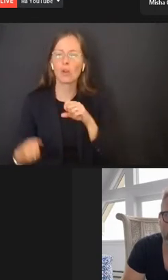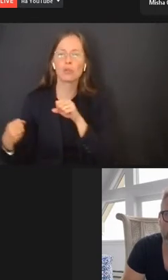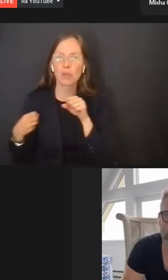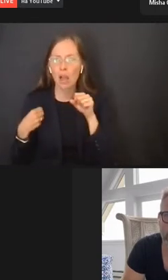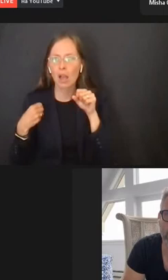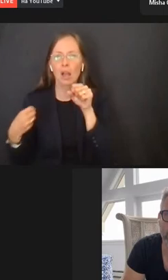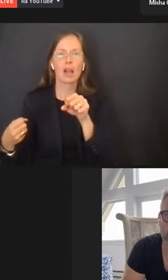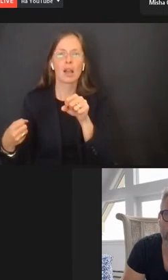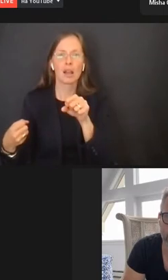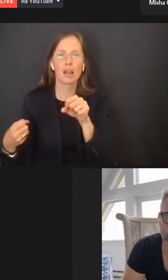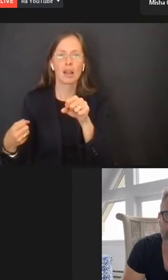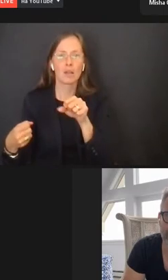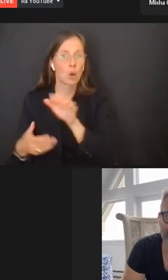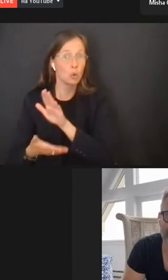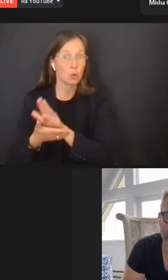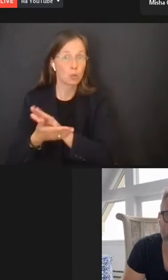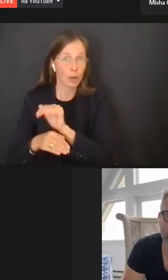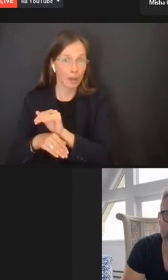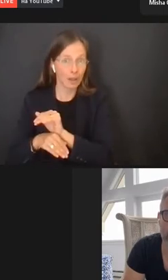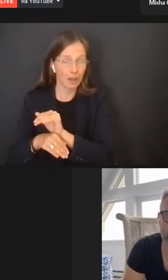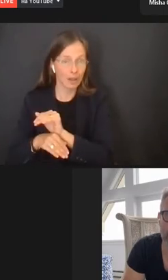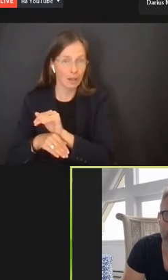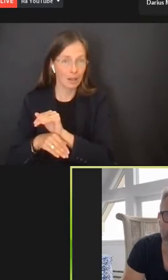you know, on a school night up to Vermont.